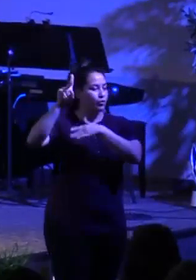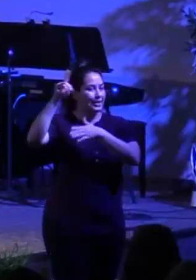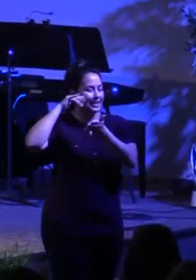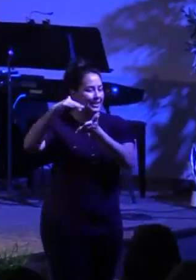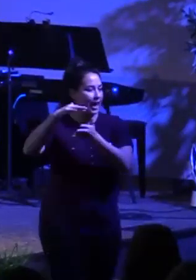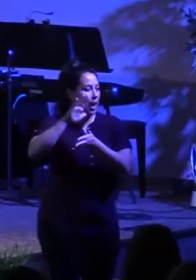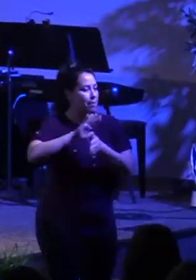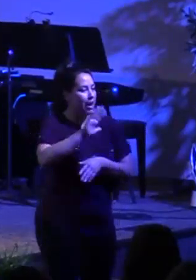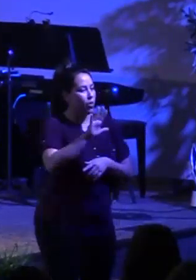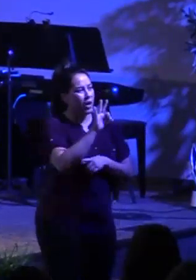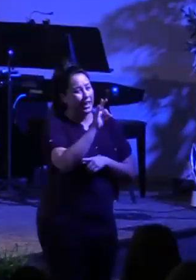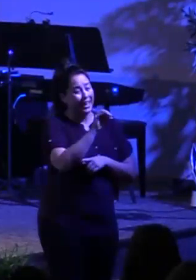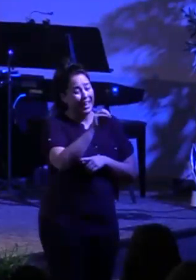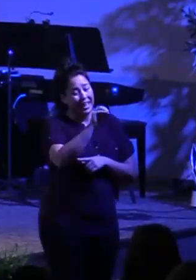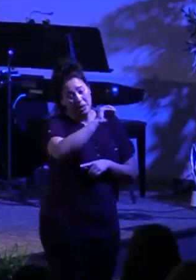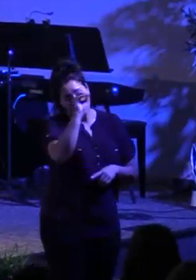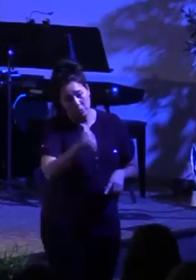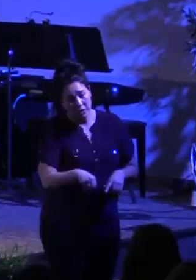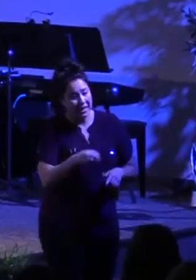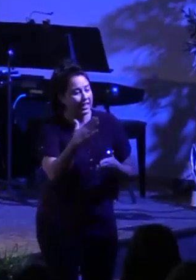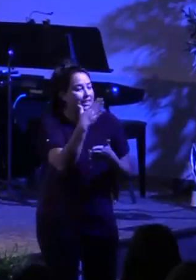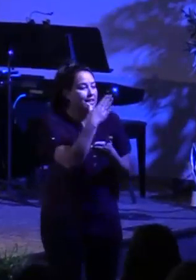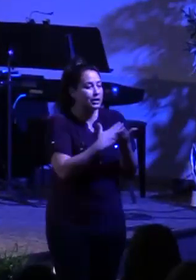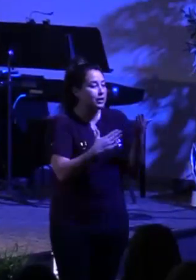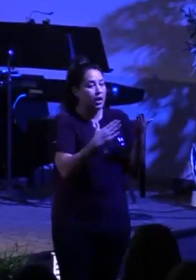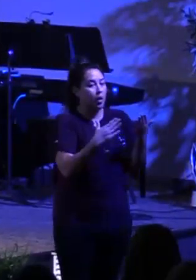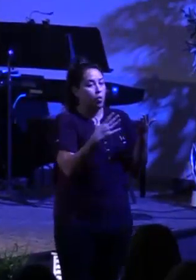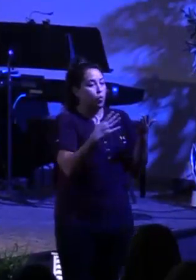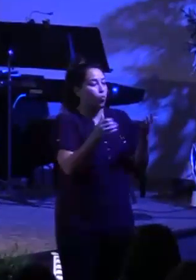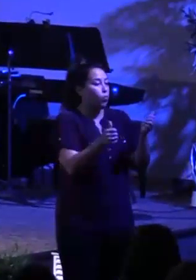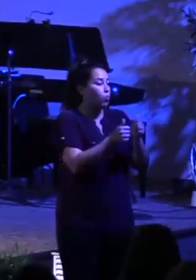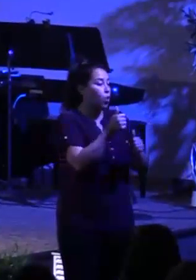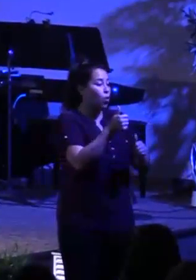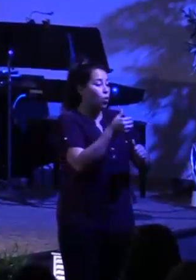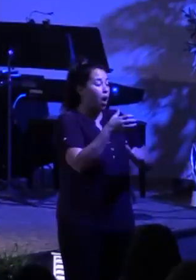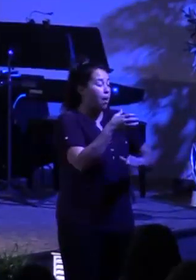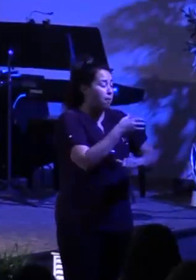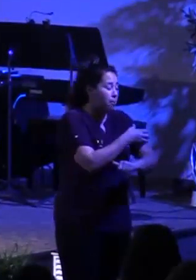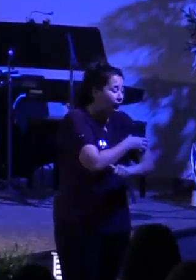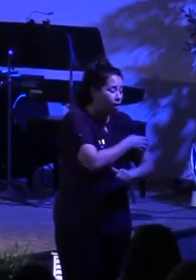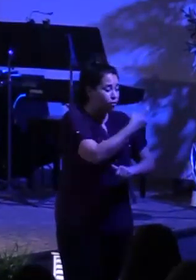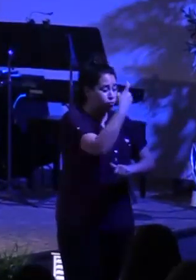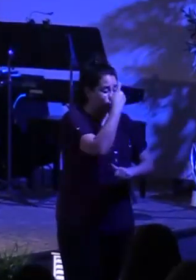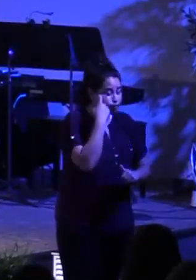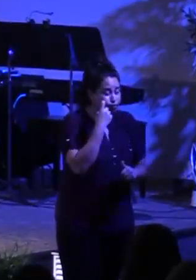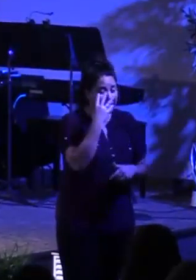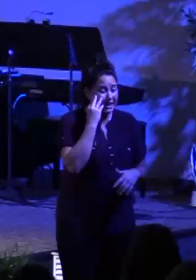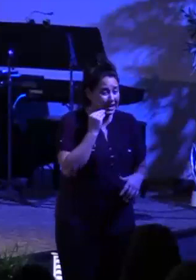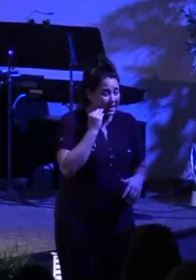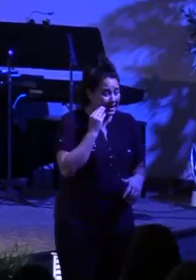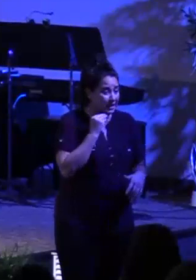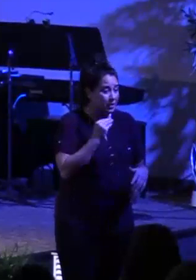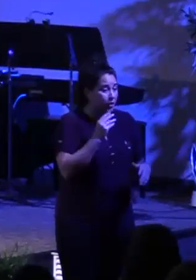90 percentile level, some of the most powerful, traumatic experiences of people's lives, very, very